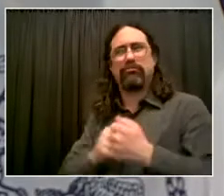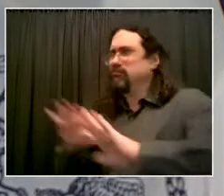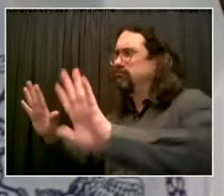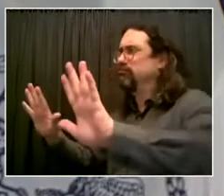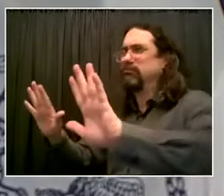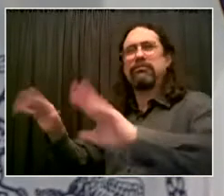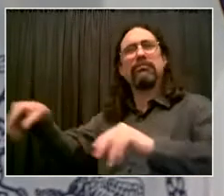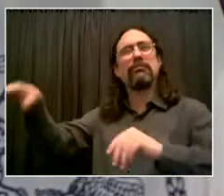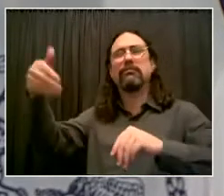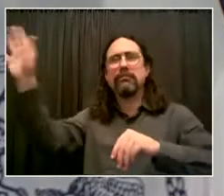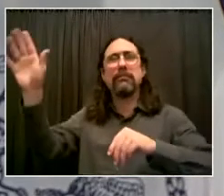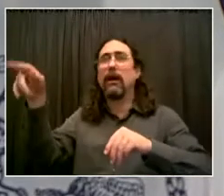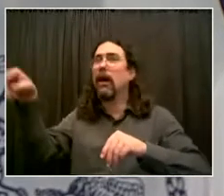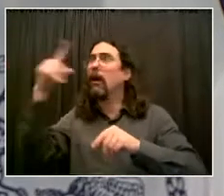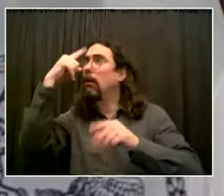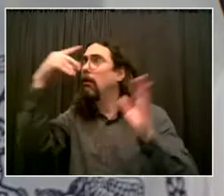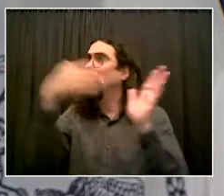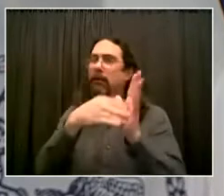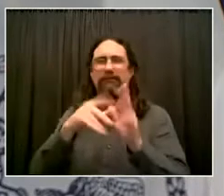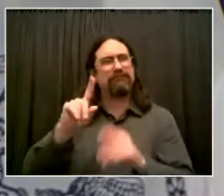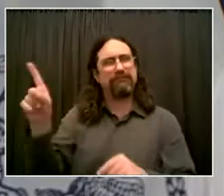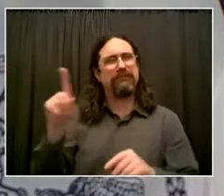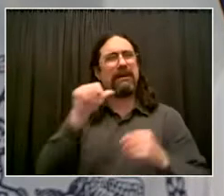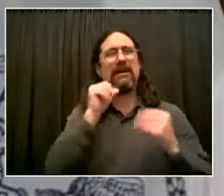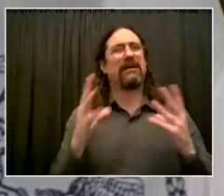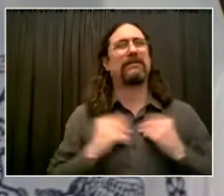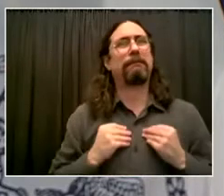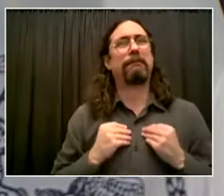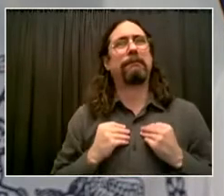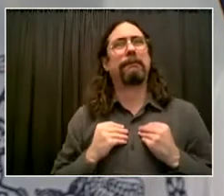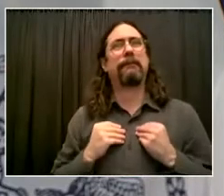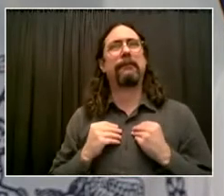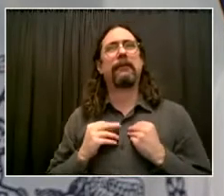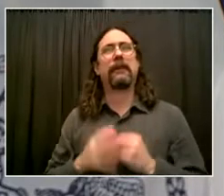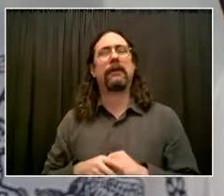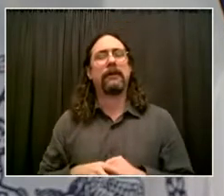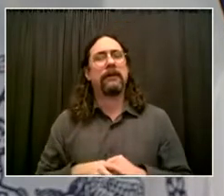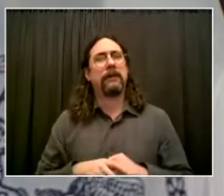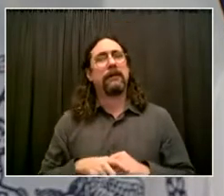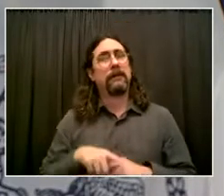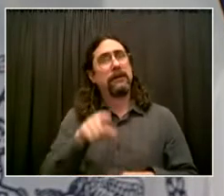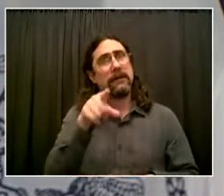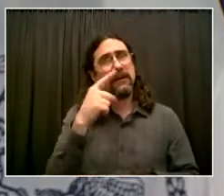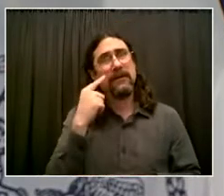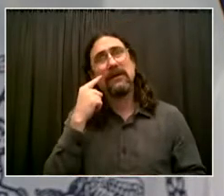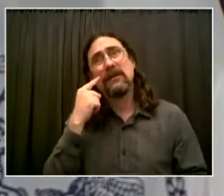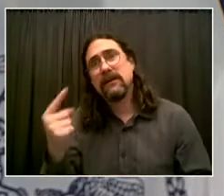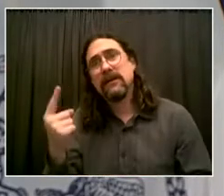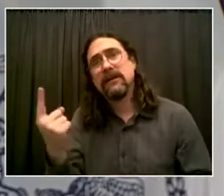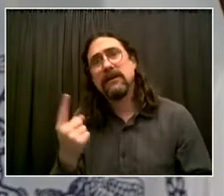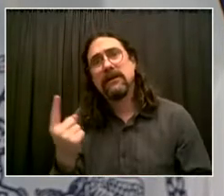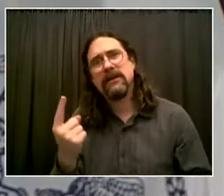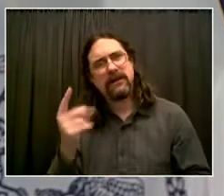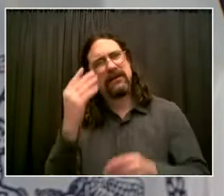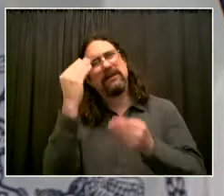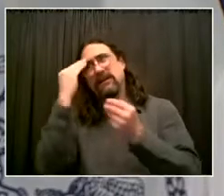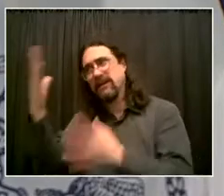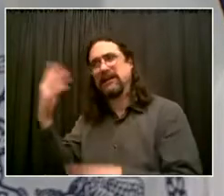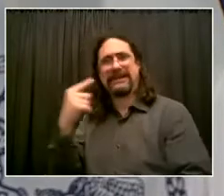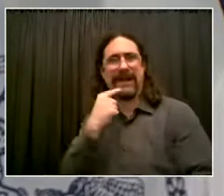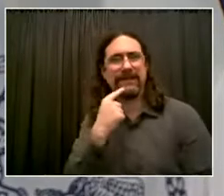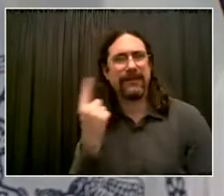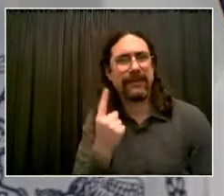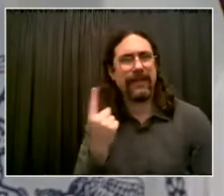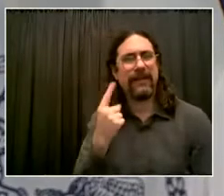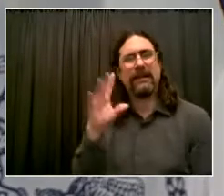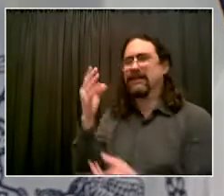these heinous crimes. We've got to find them. So we're not where we need to be, Arthur, but I do believe that a